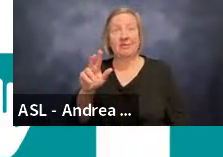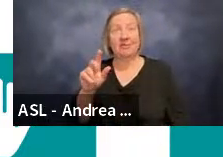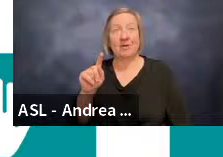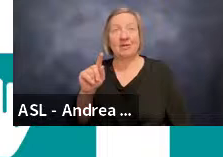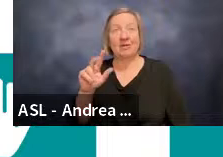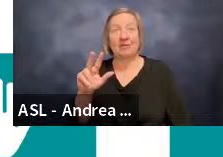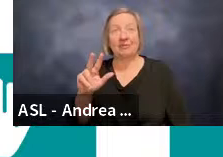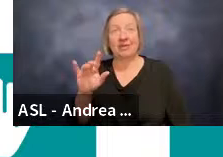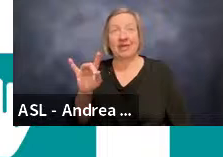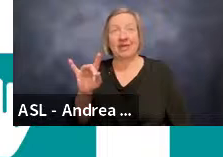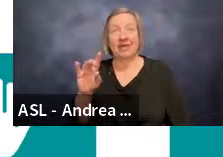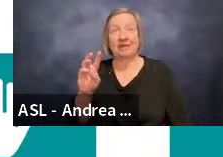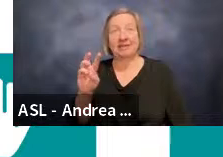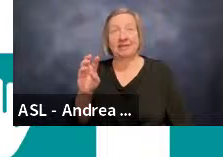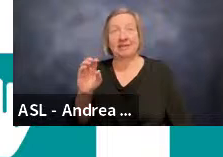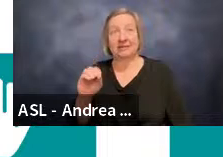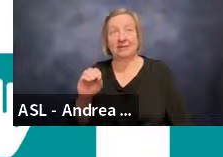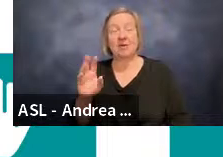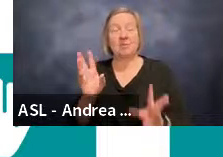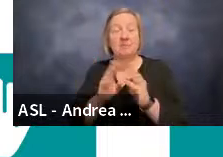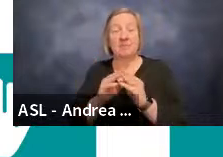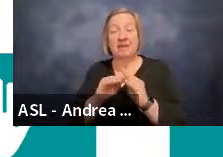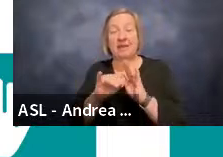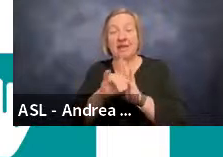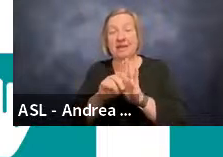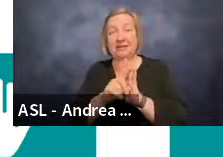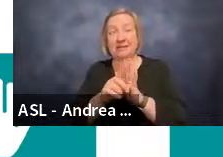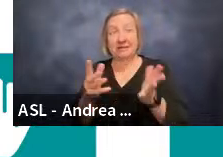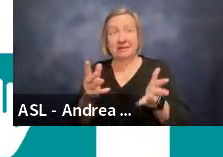1-646-931-3860. Our meeting ID is